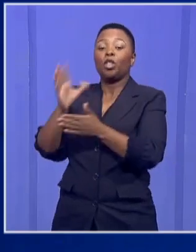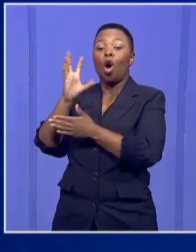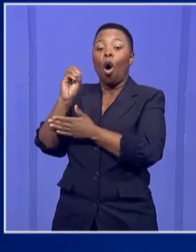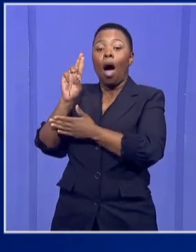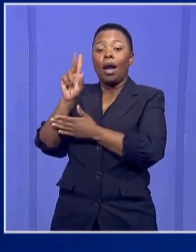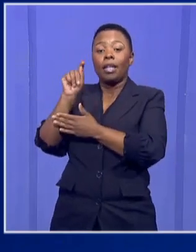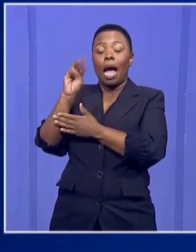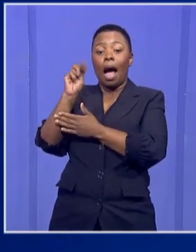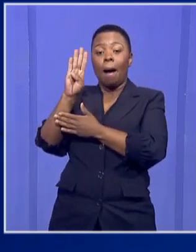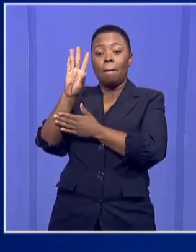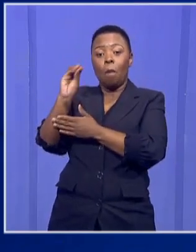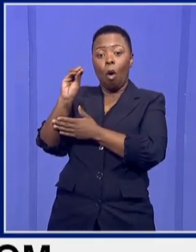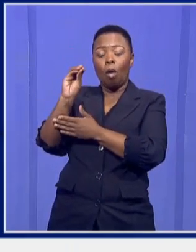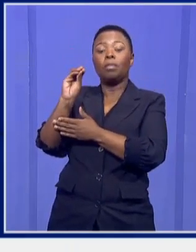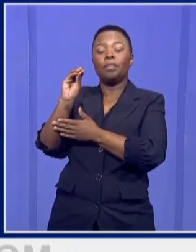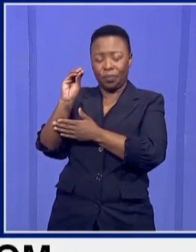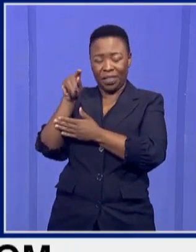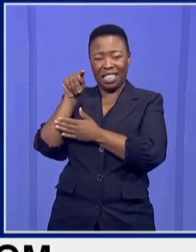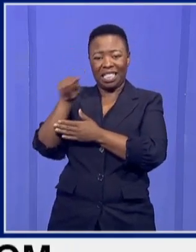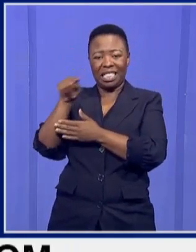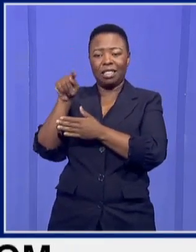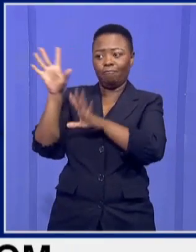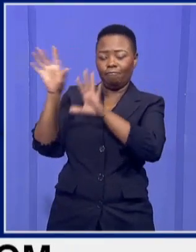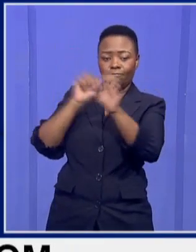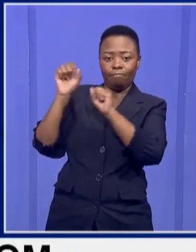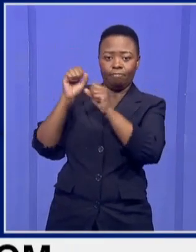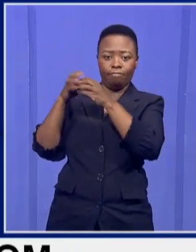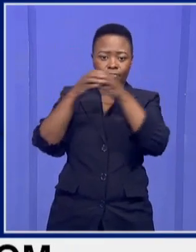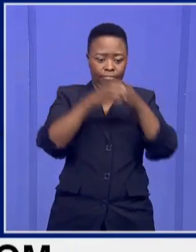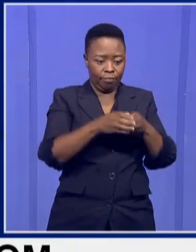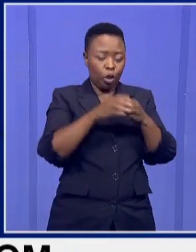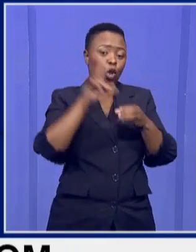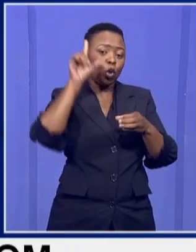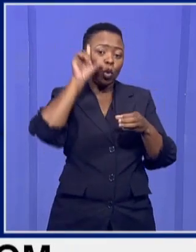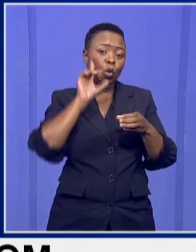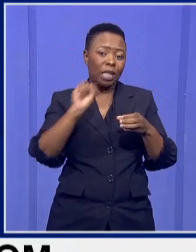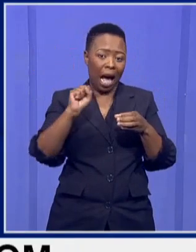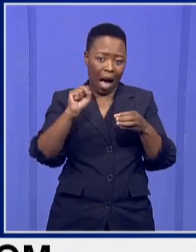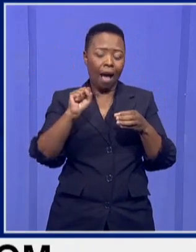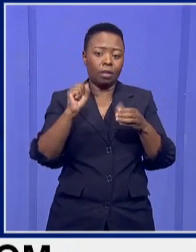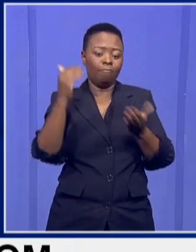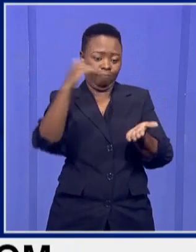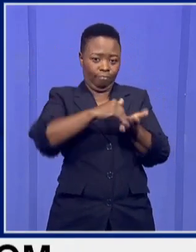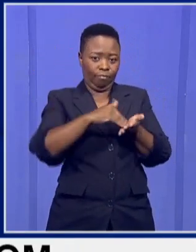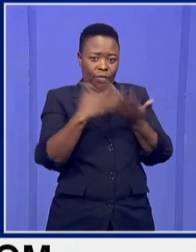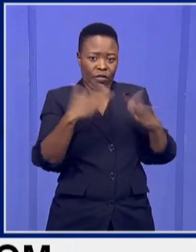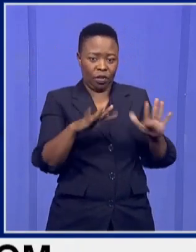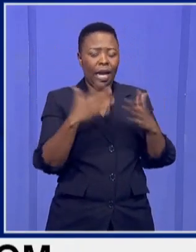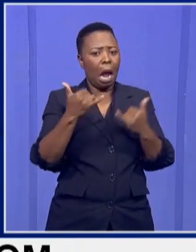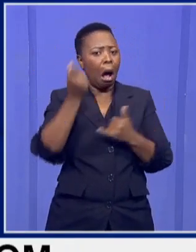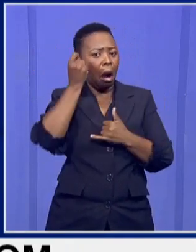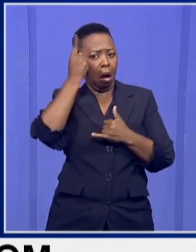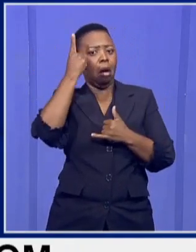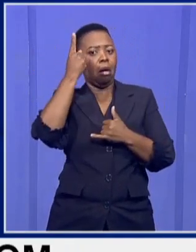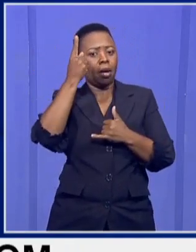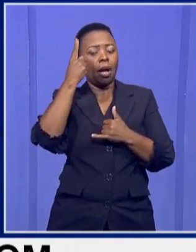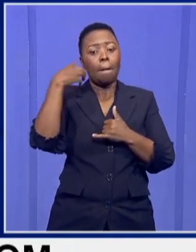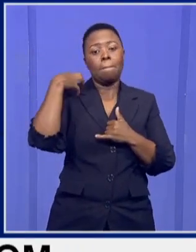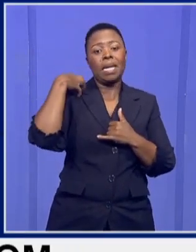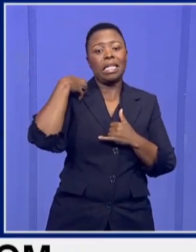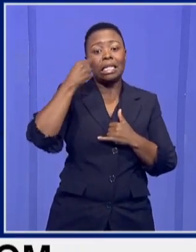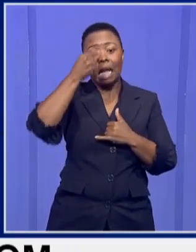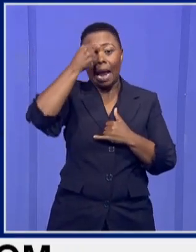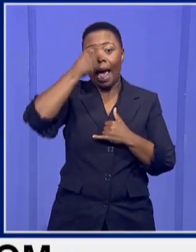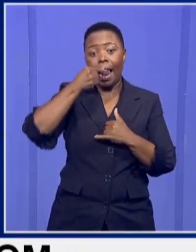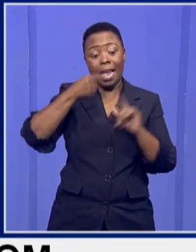International Airport, where some of the evacuees from Sudan have just landed. And we also understand that the Minister, Naledi Pandor, is just about